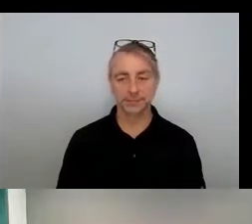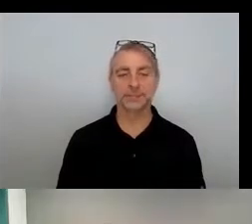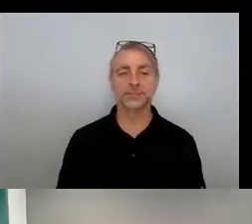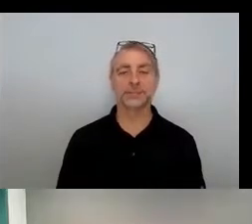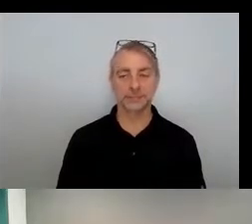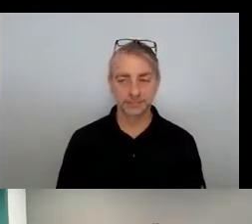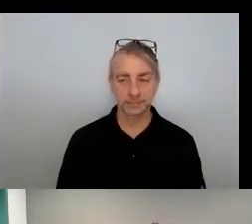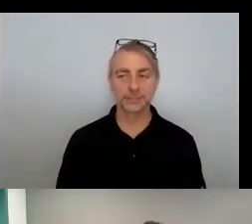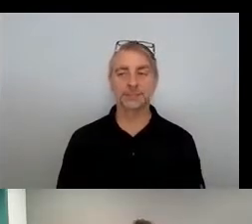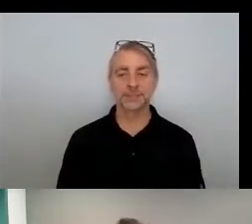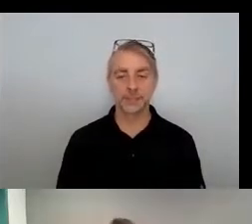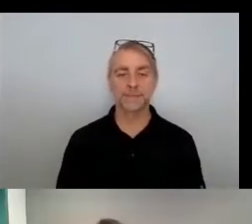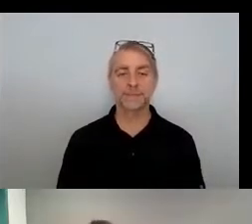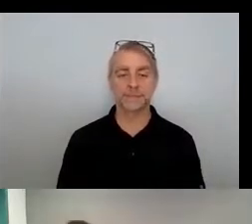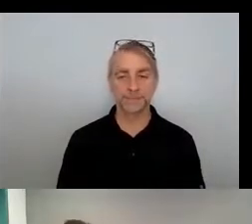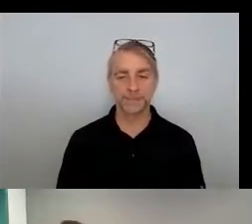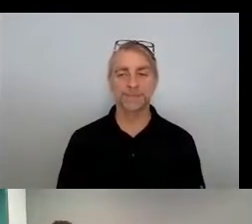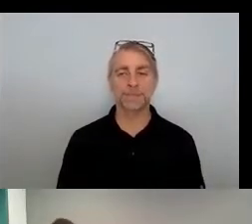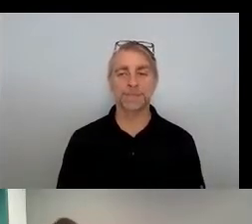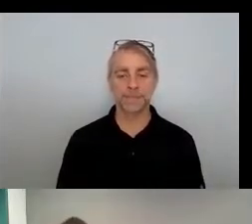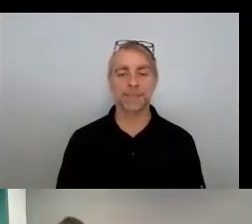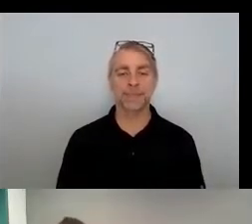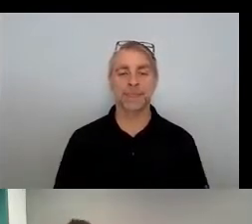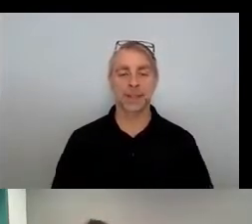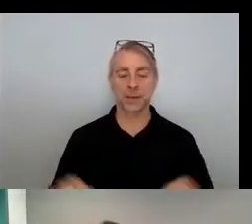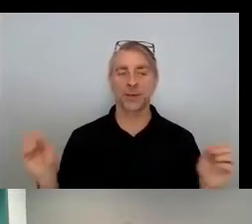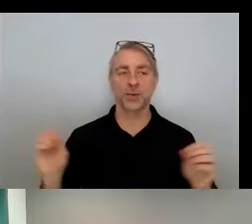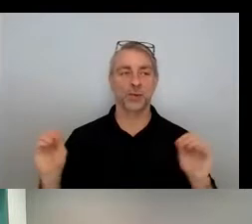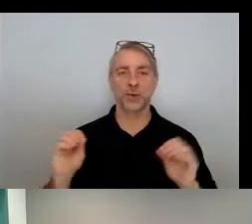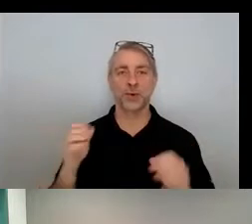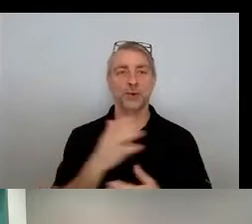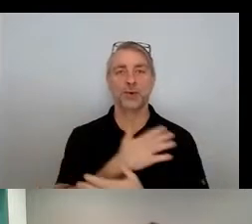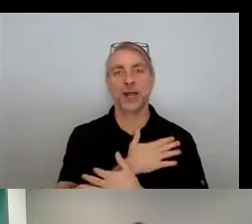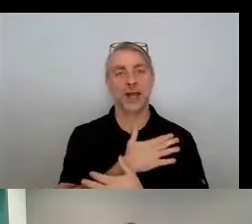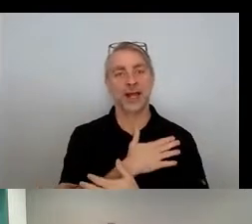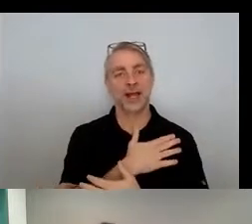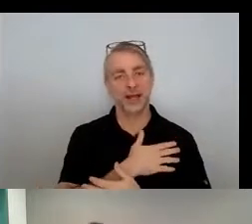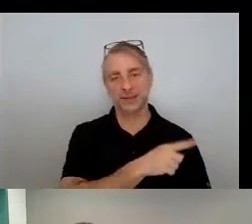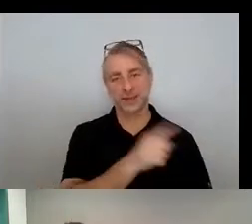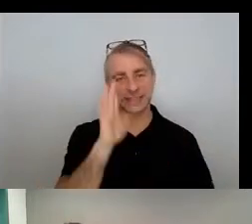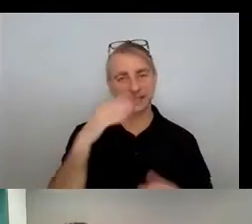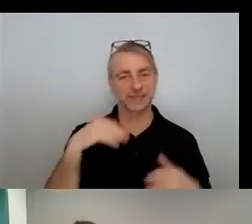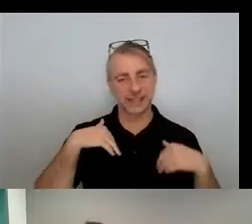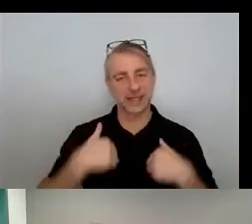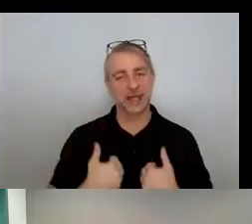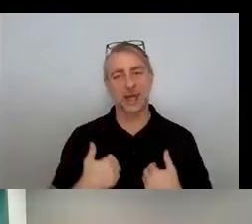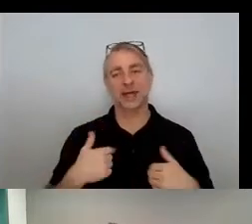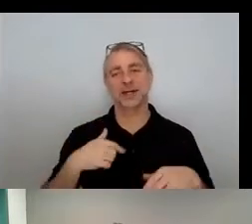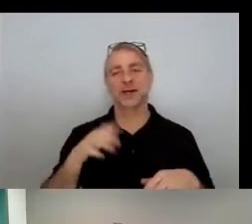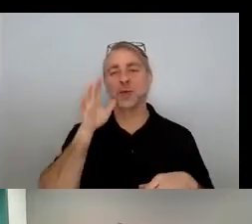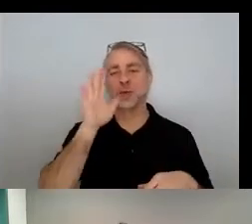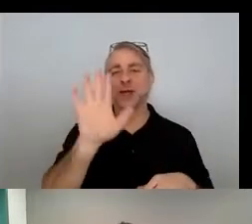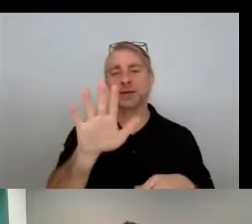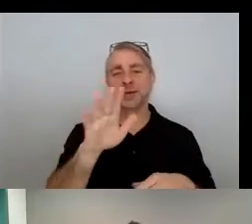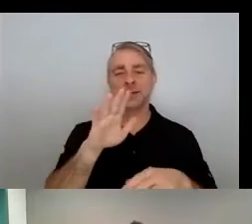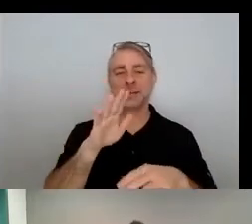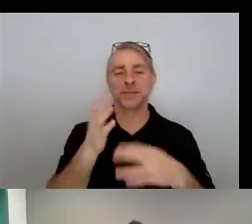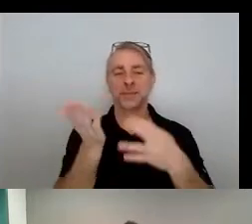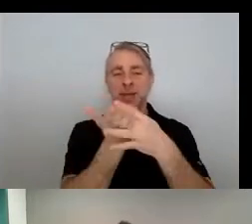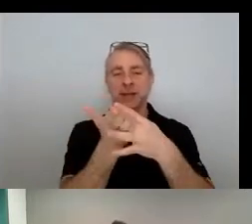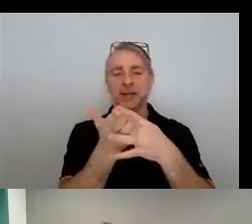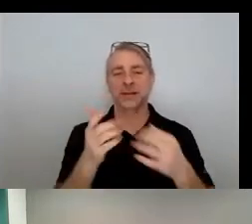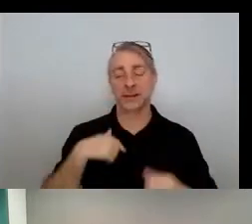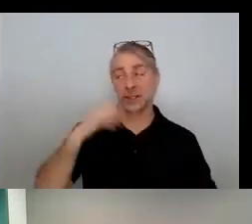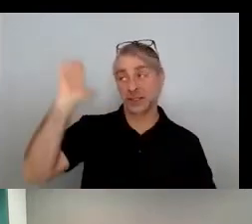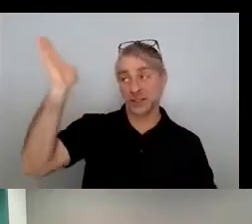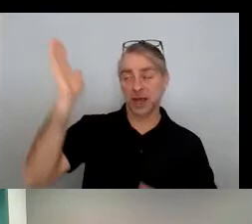Okay, no rest for the weary, although we are taking a break for a few minutes after my session.